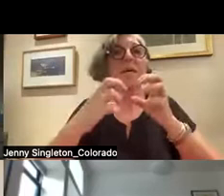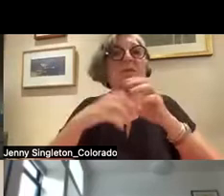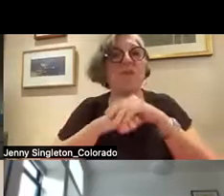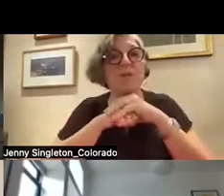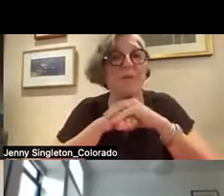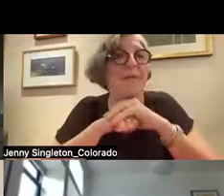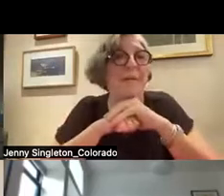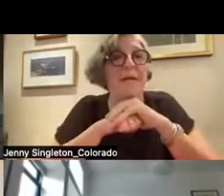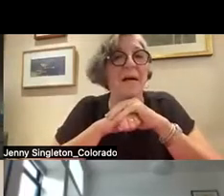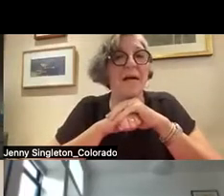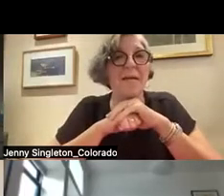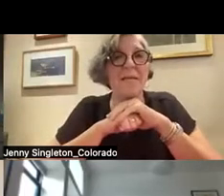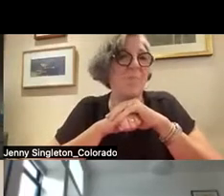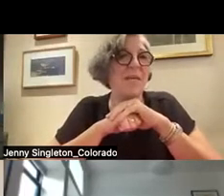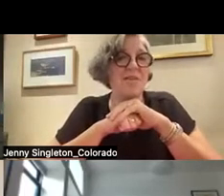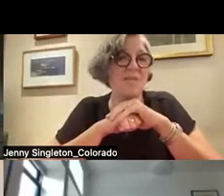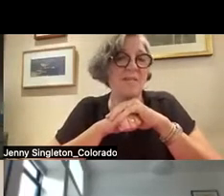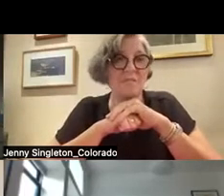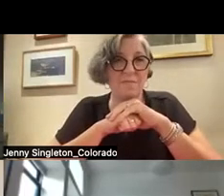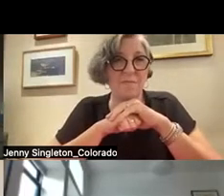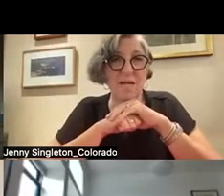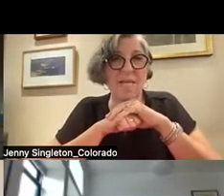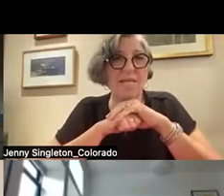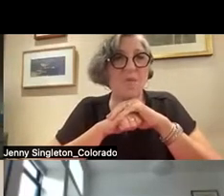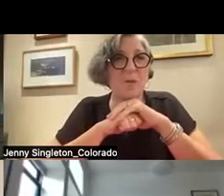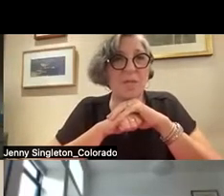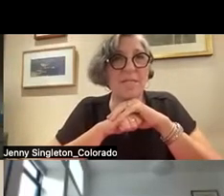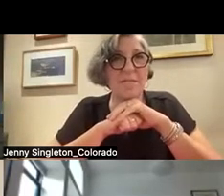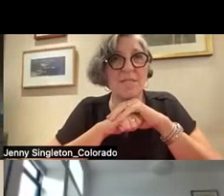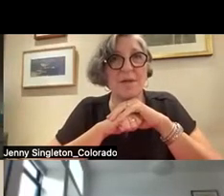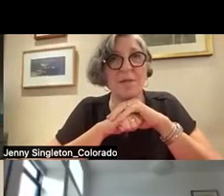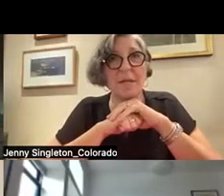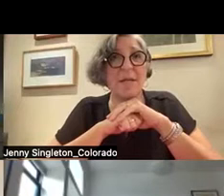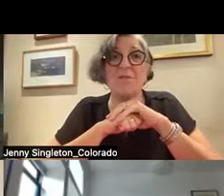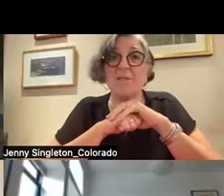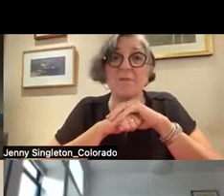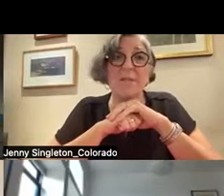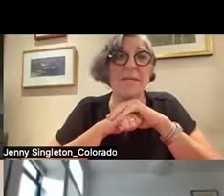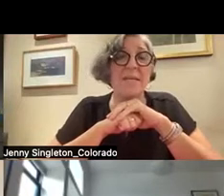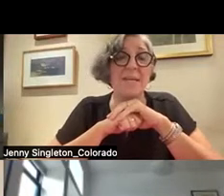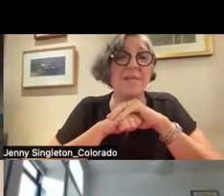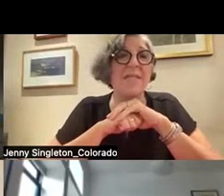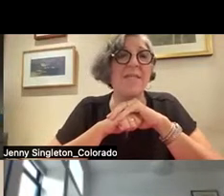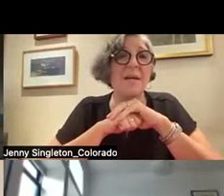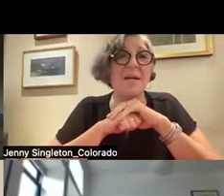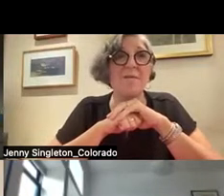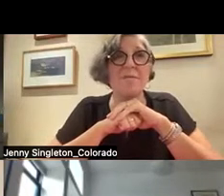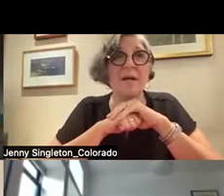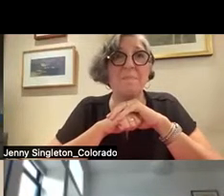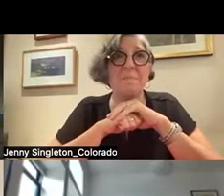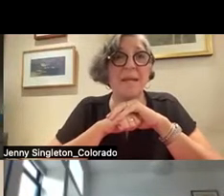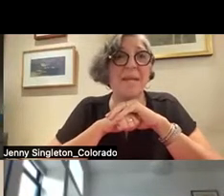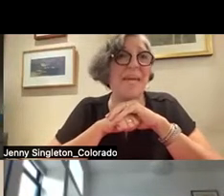connection to the applications of the signing experience. So there definitely is evidence